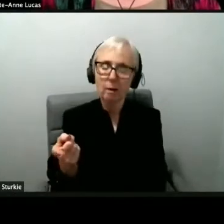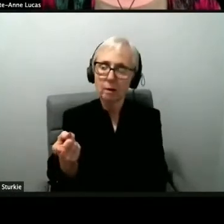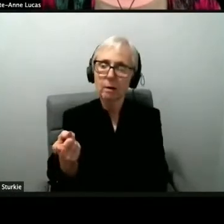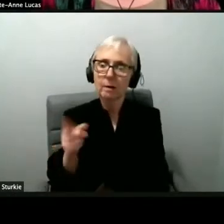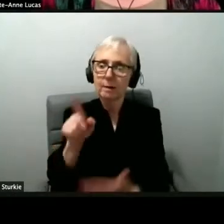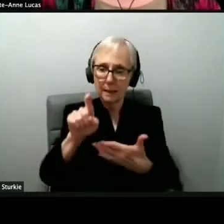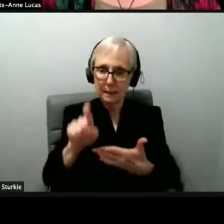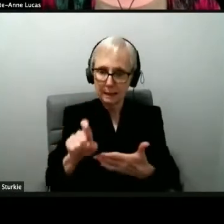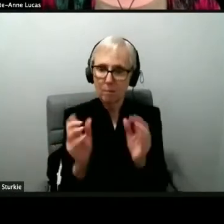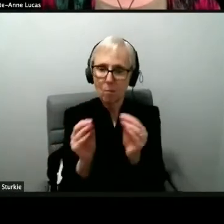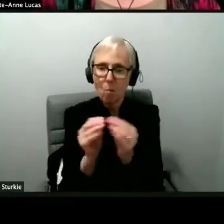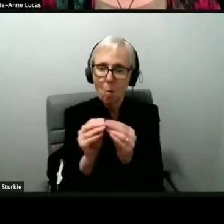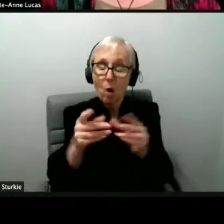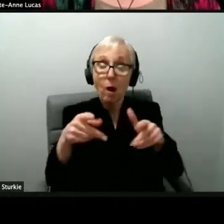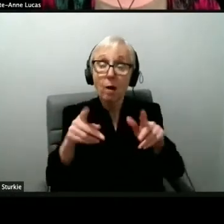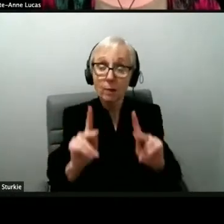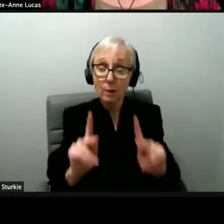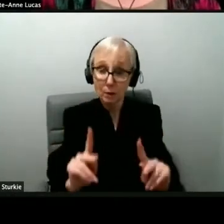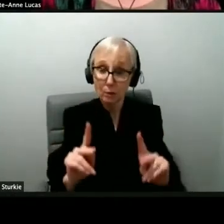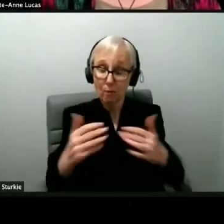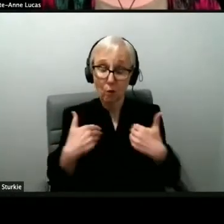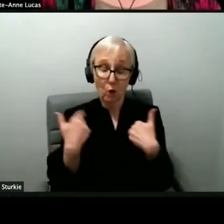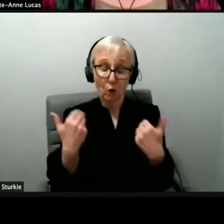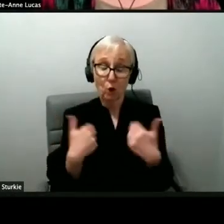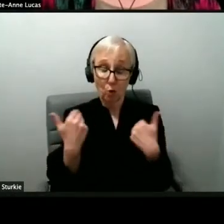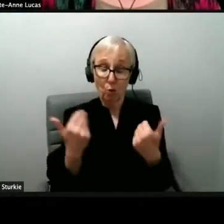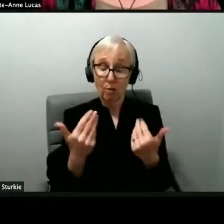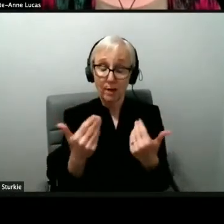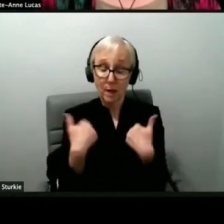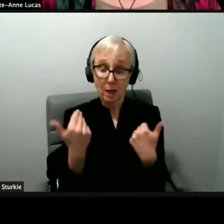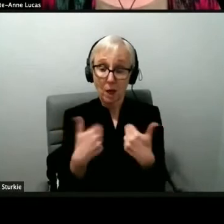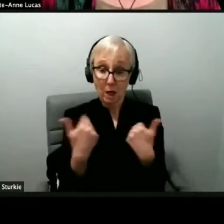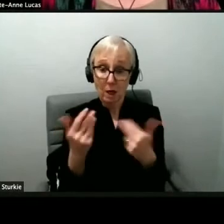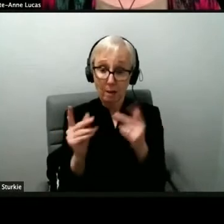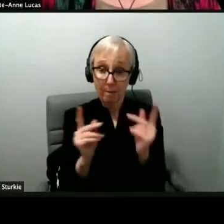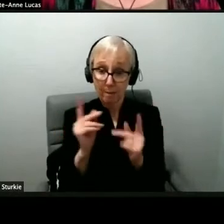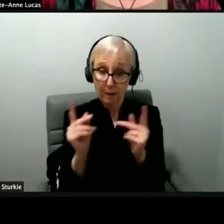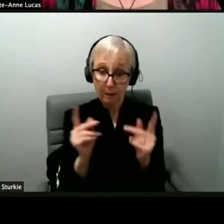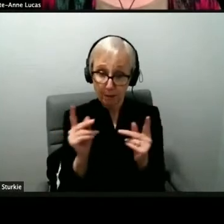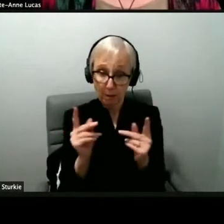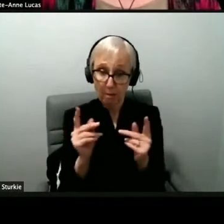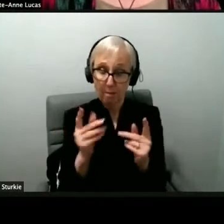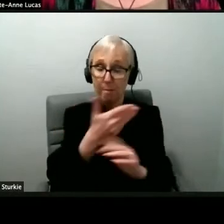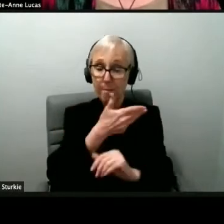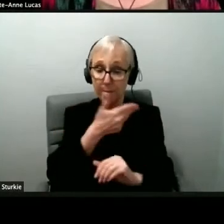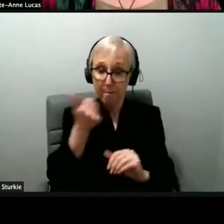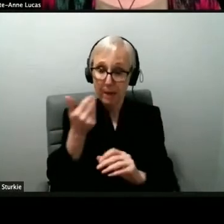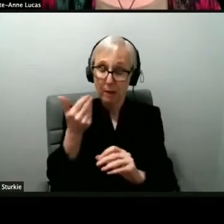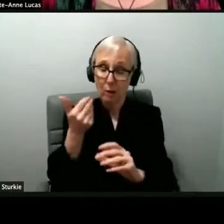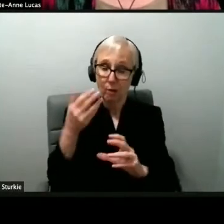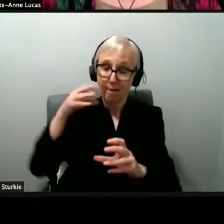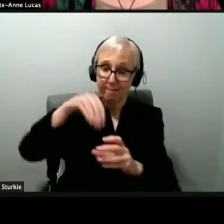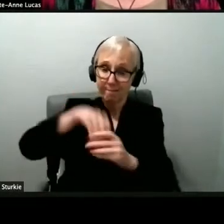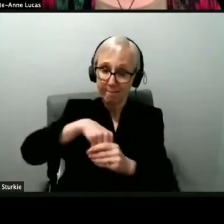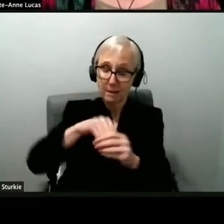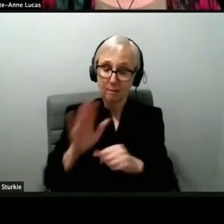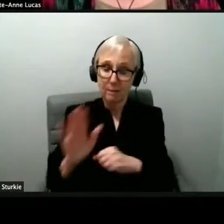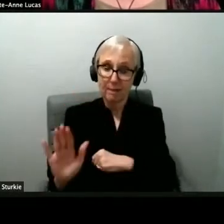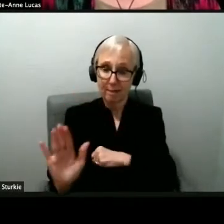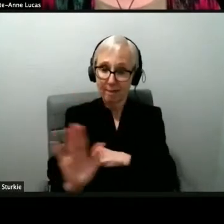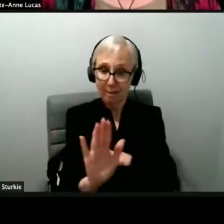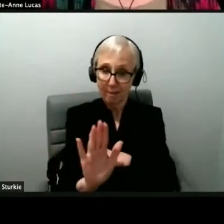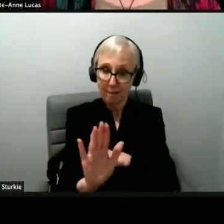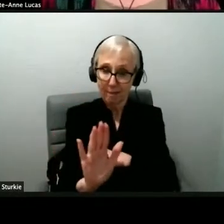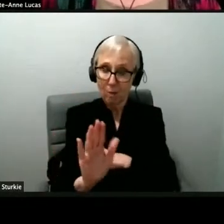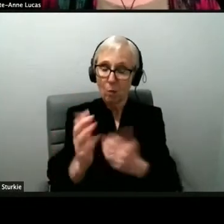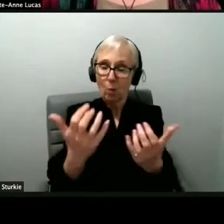There needs to be more opportunities for our youth and our young people. And so we need to make a better investment in them. I understand we want